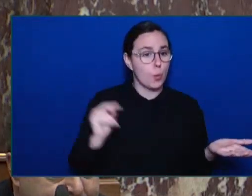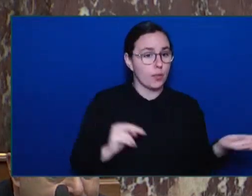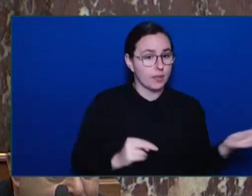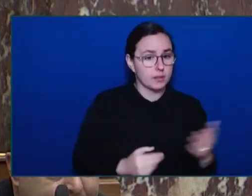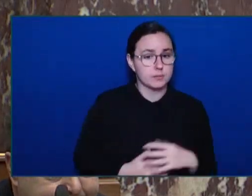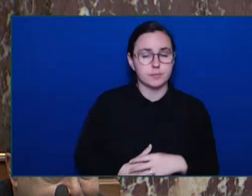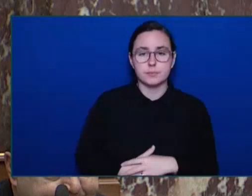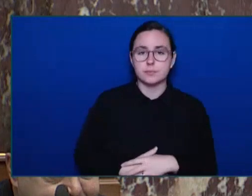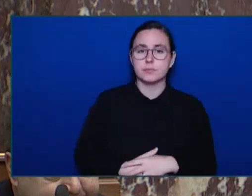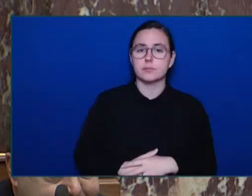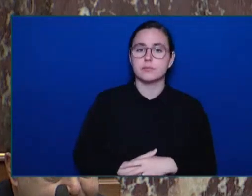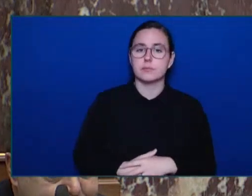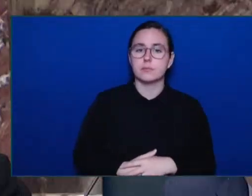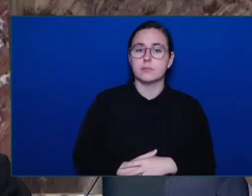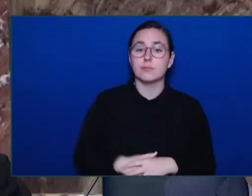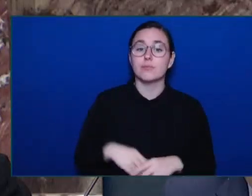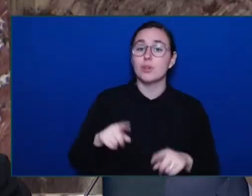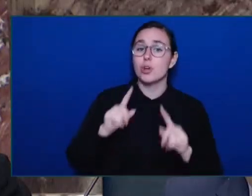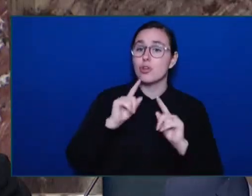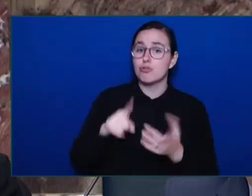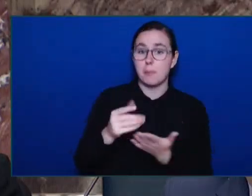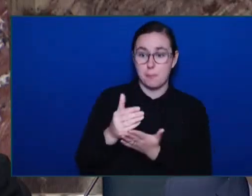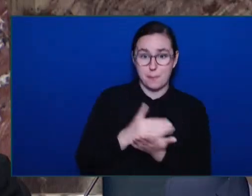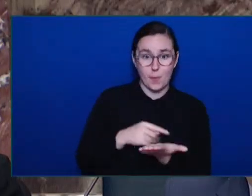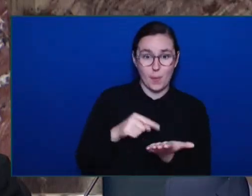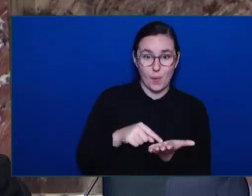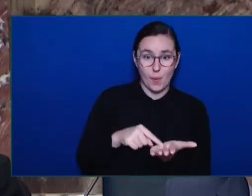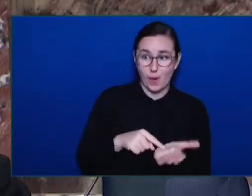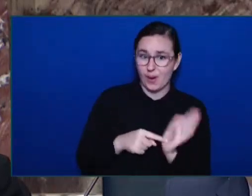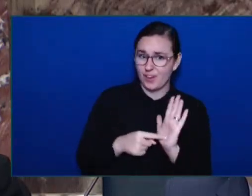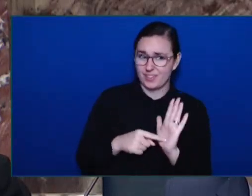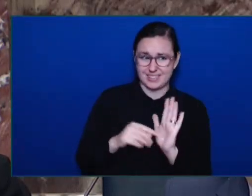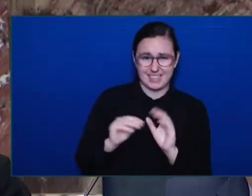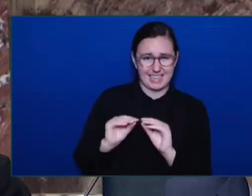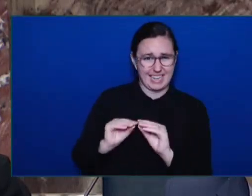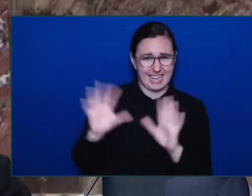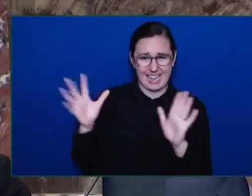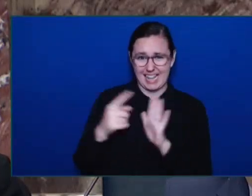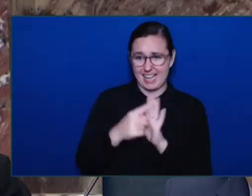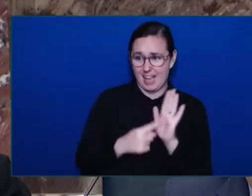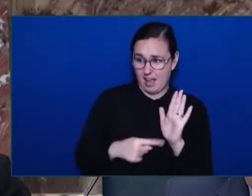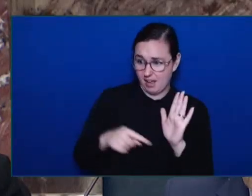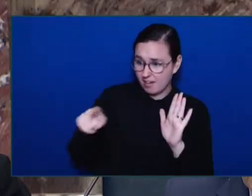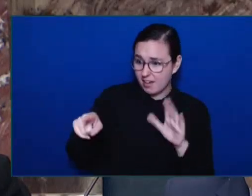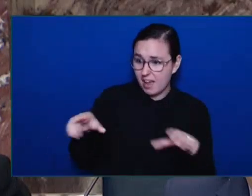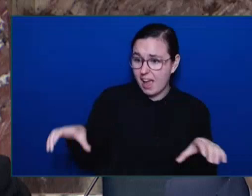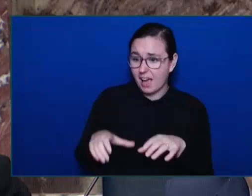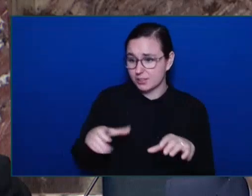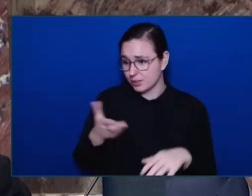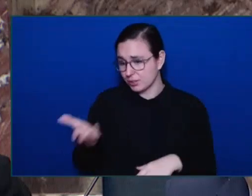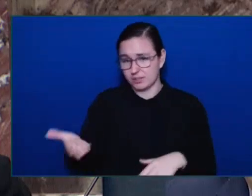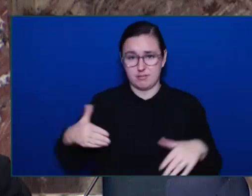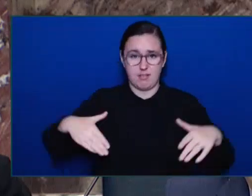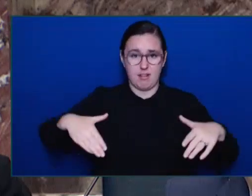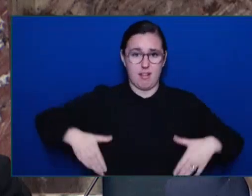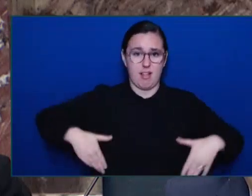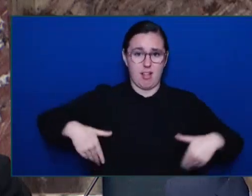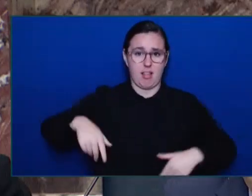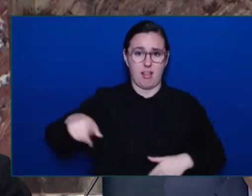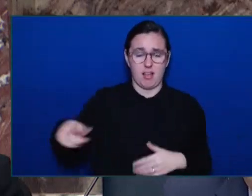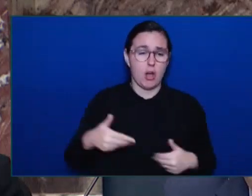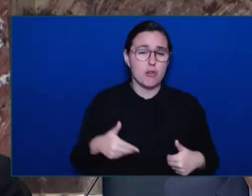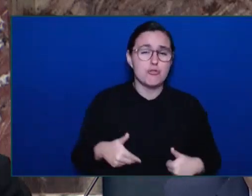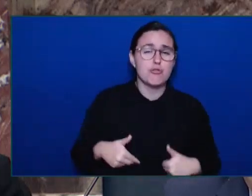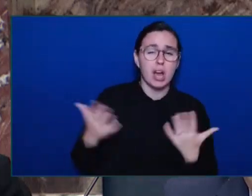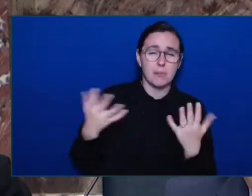not been taken, contrary to what the Minister just said. Only 14% of the recommendations of the representative children and